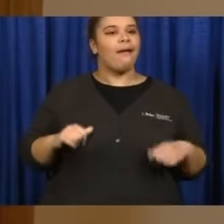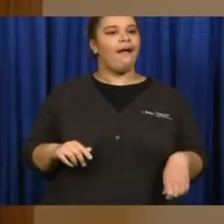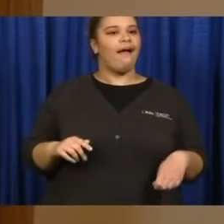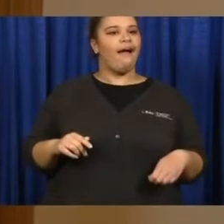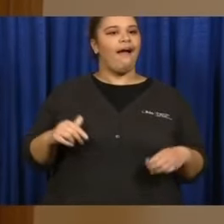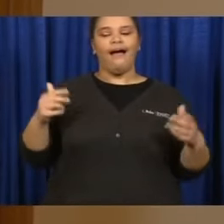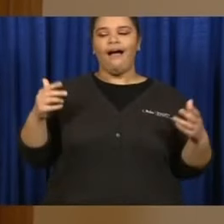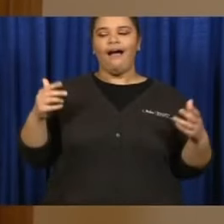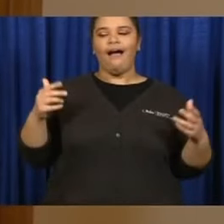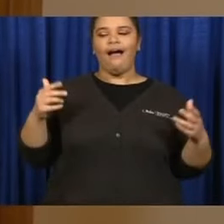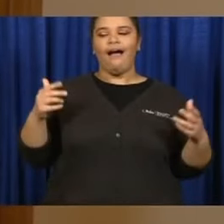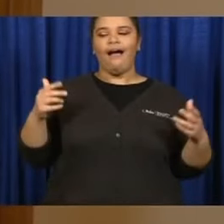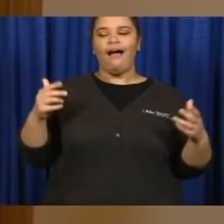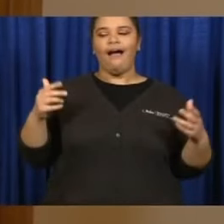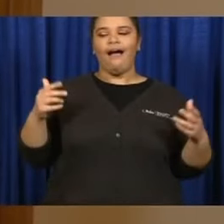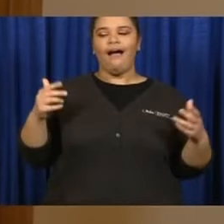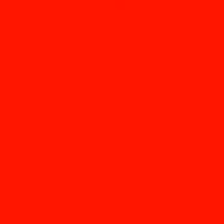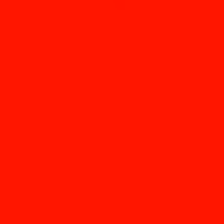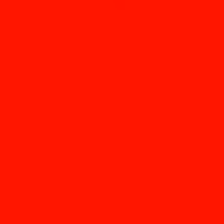lots? And I wondered.